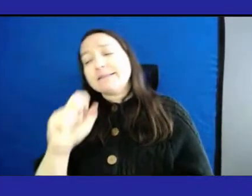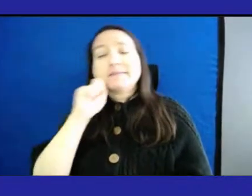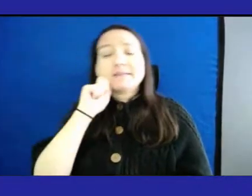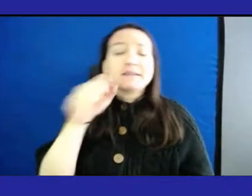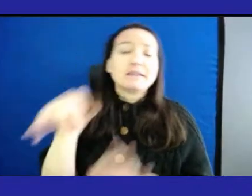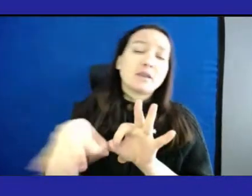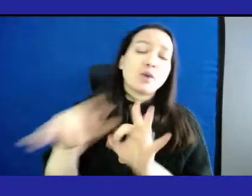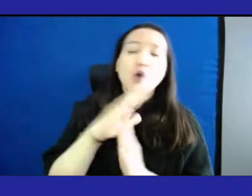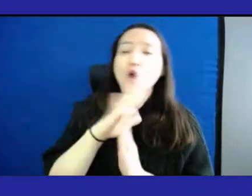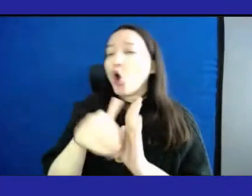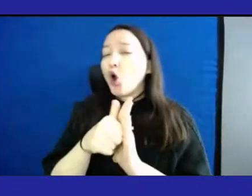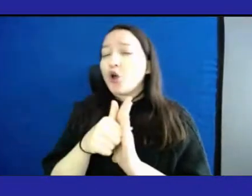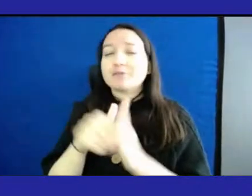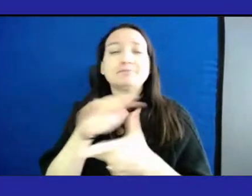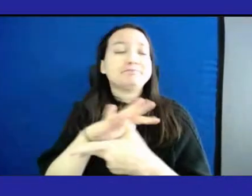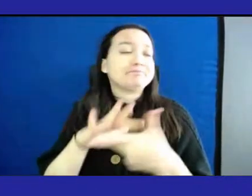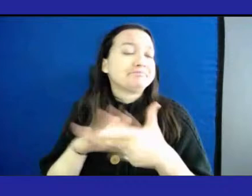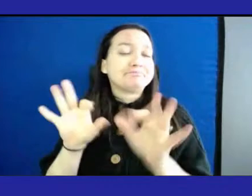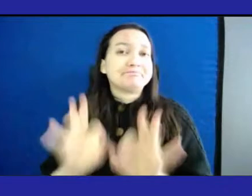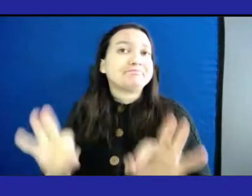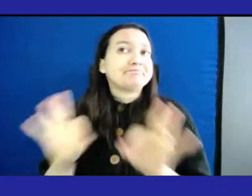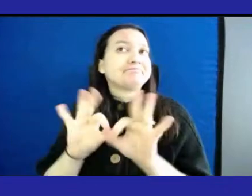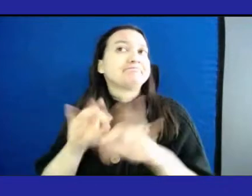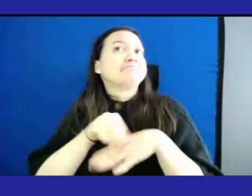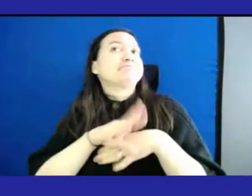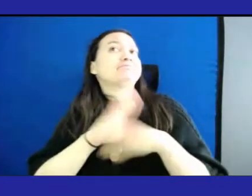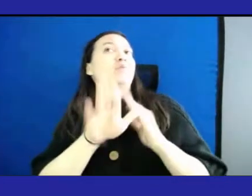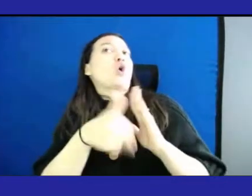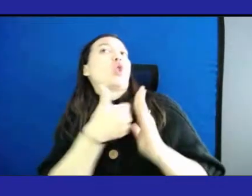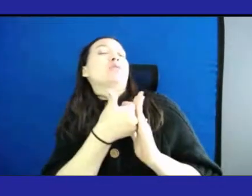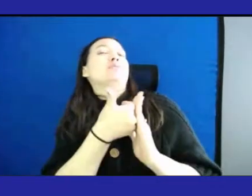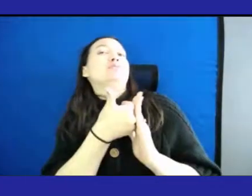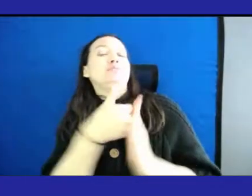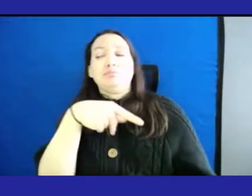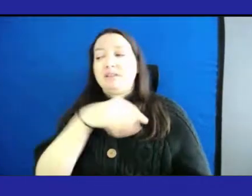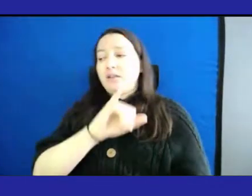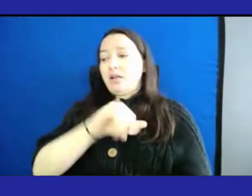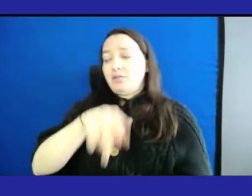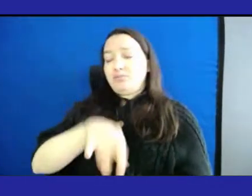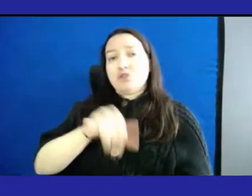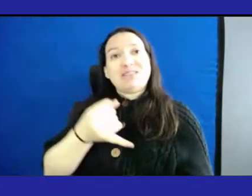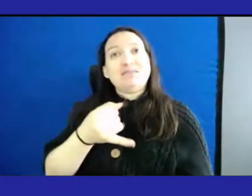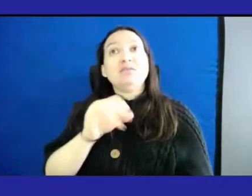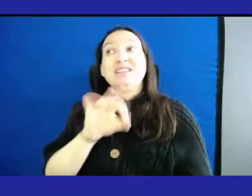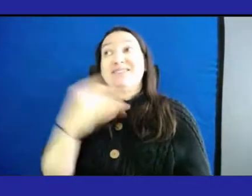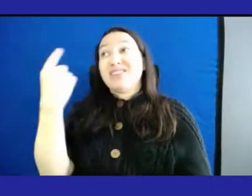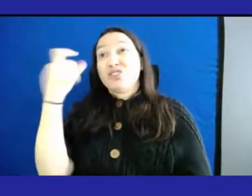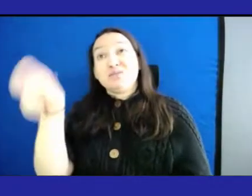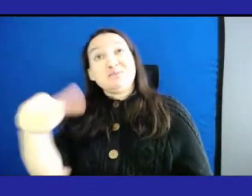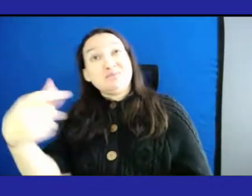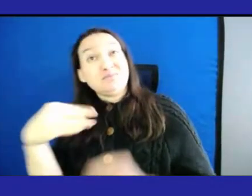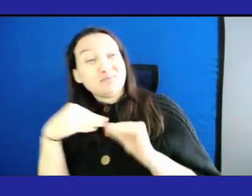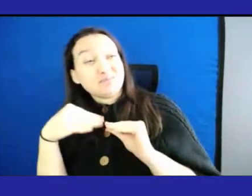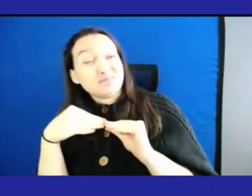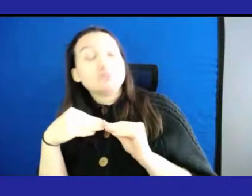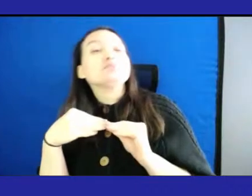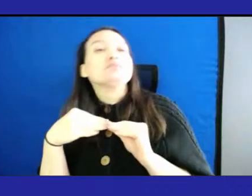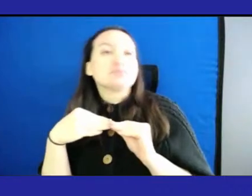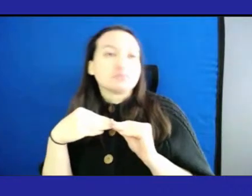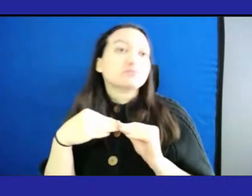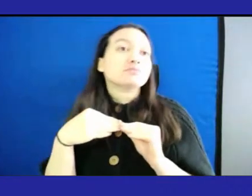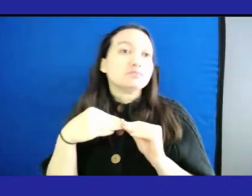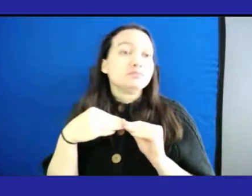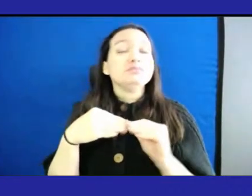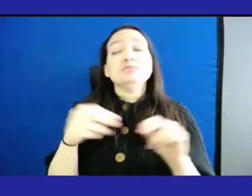all of them because it's pertinent to all of our PI projects. And then if there's something else, so probably